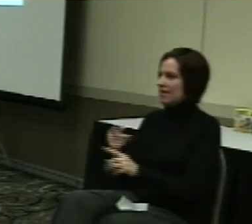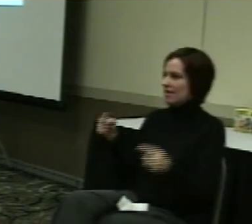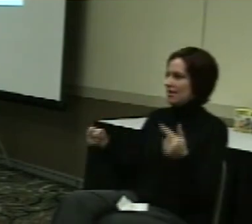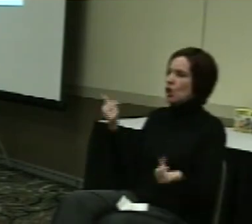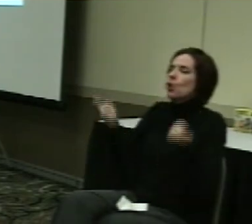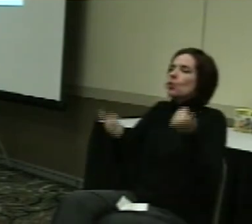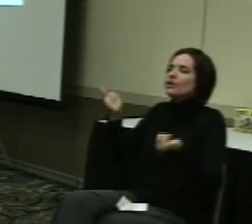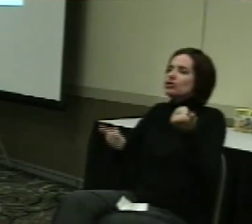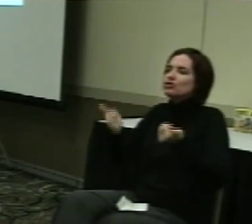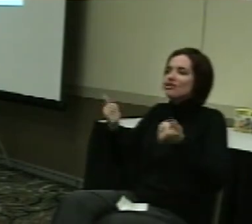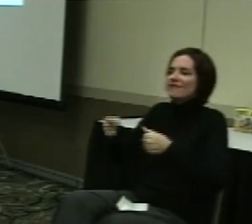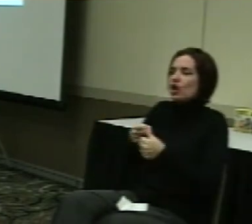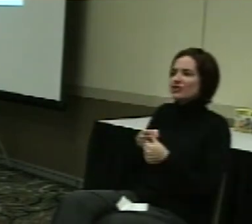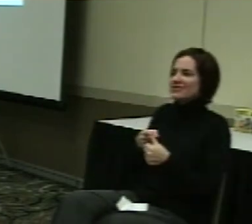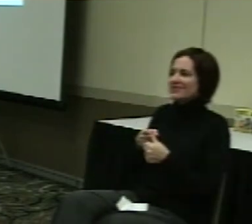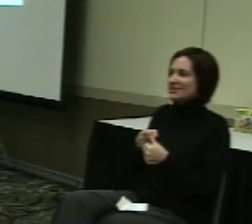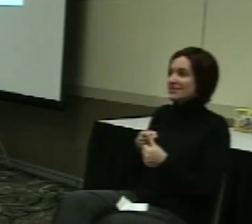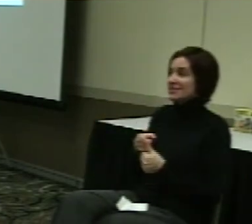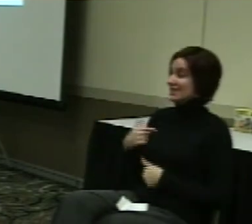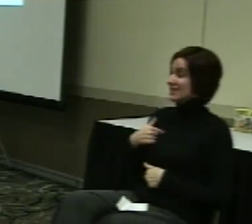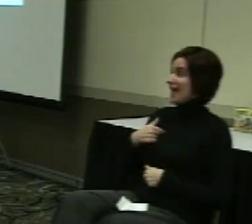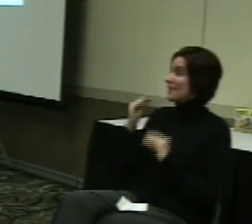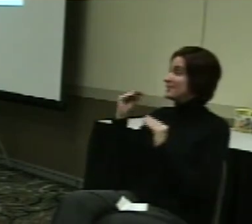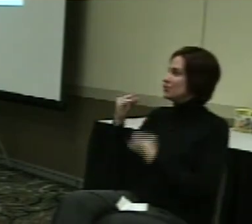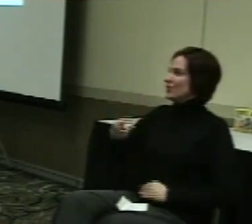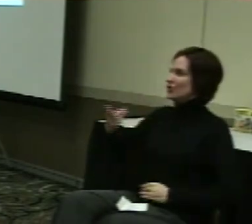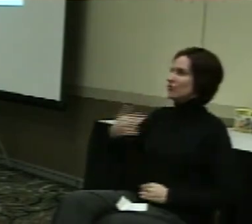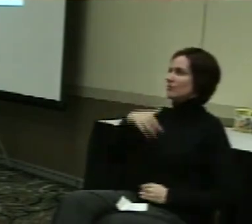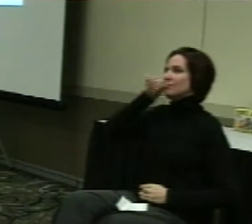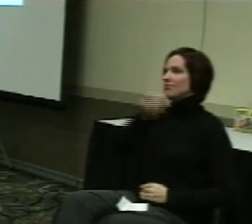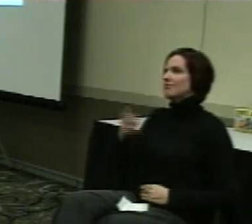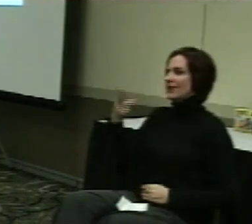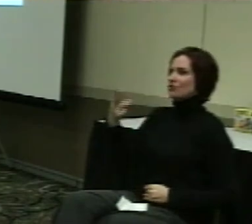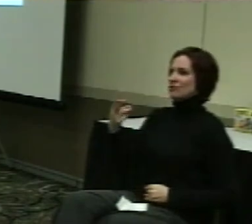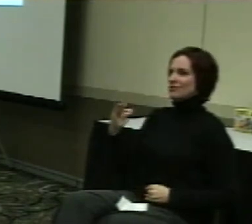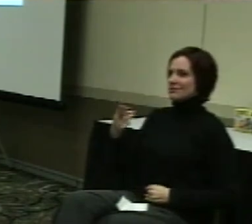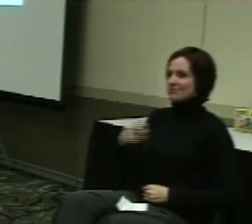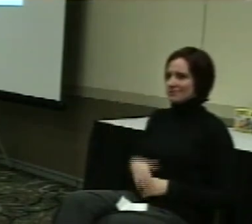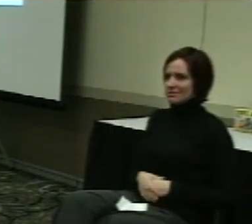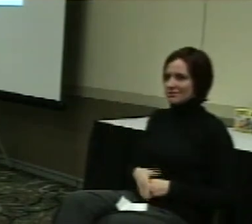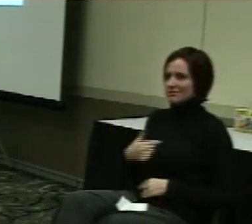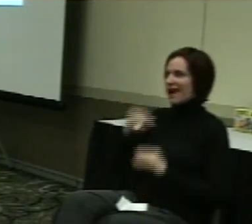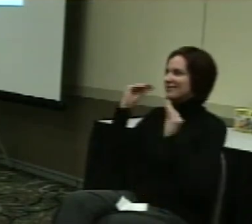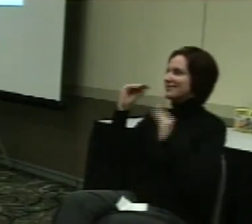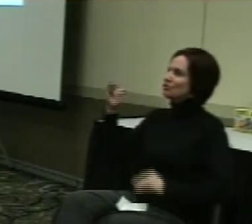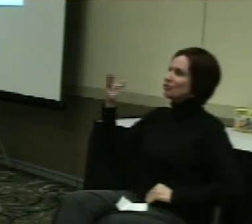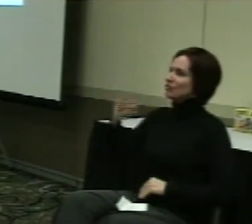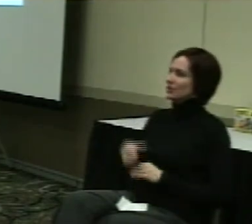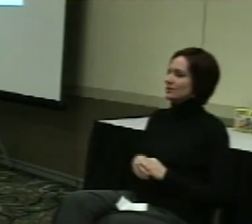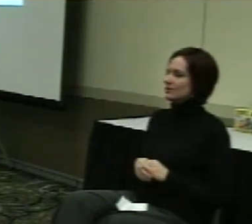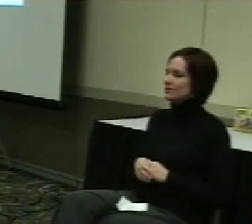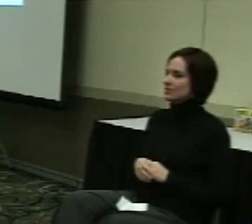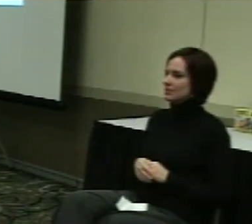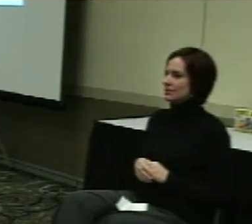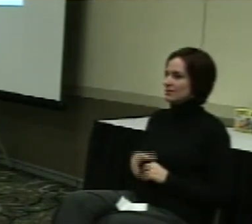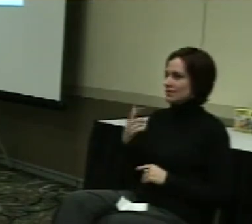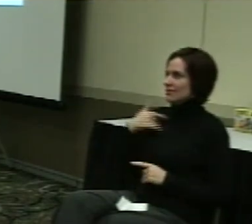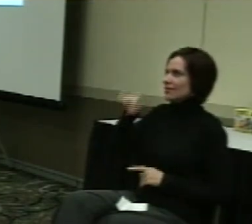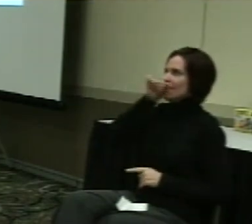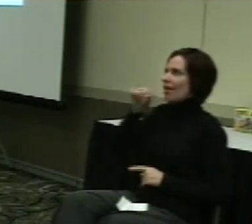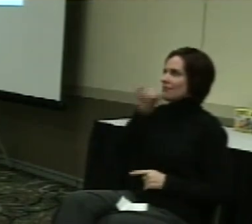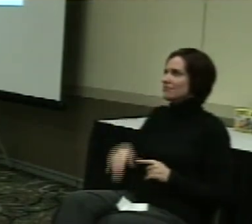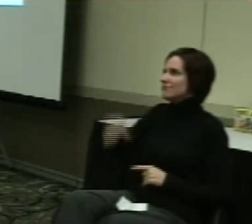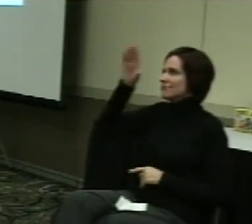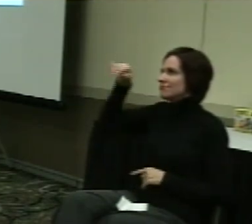it is that they'll answer you. They're teaching history. They love history. Their first subject as they grew up themselves is history. They